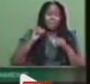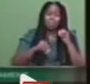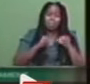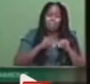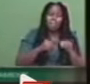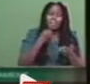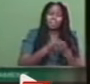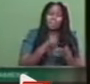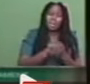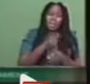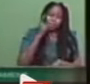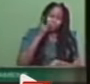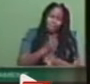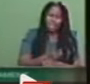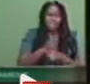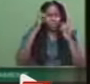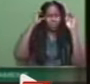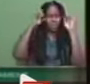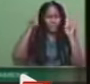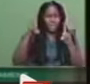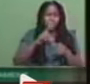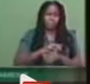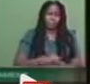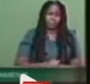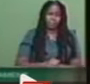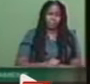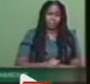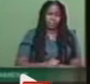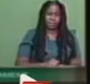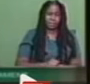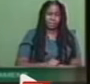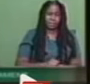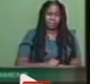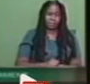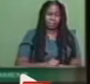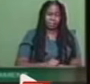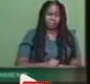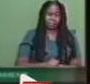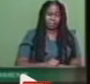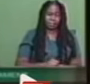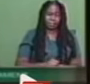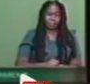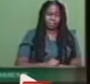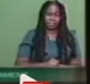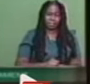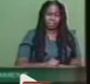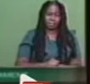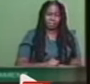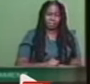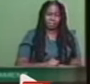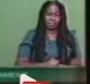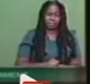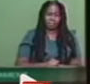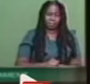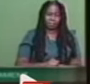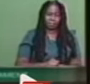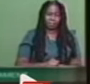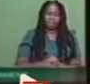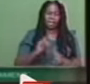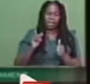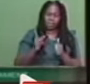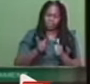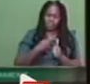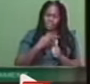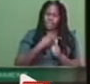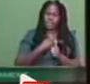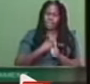It's a sovereign wealth fund, but a sovereign wealth fund established first by the Pandey government. It was then